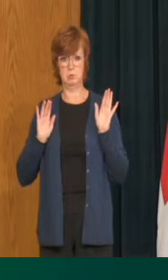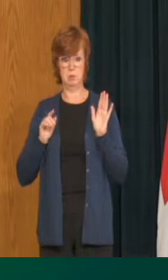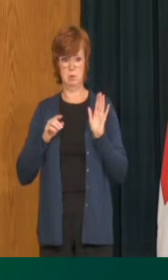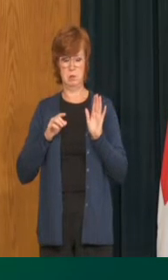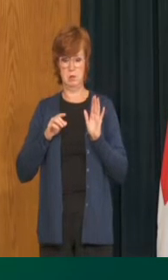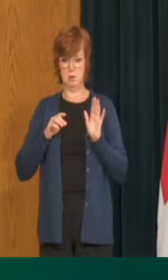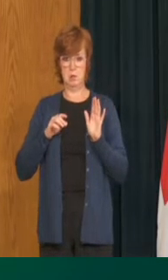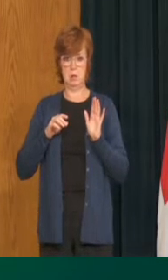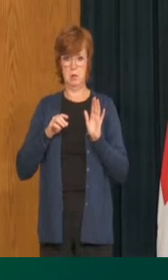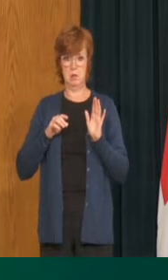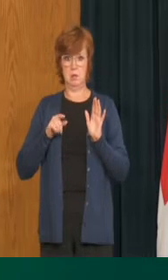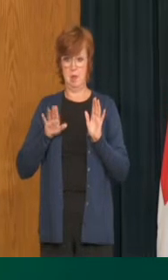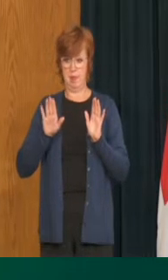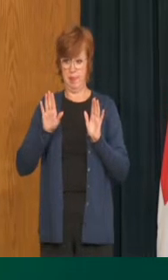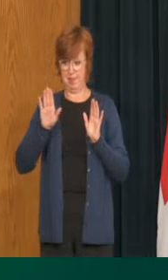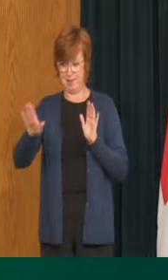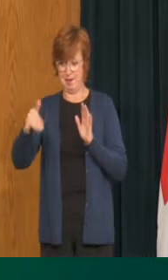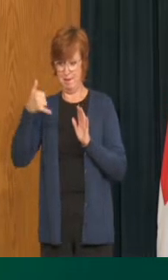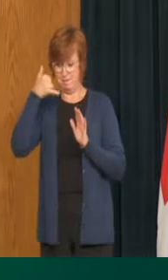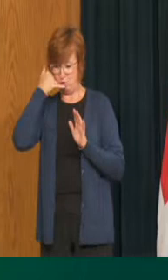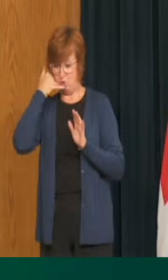else's phone who the owner has been